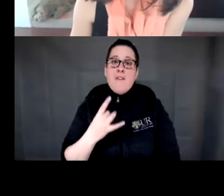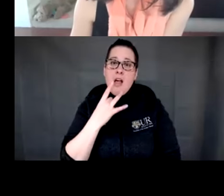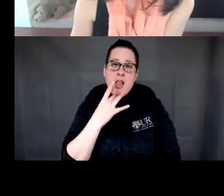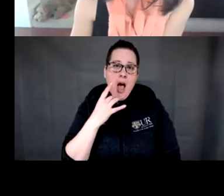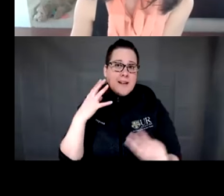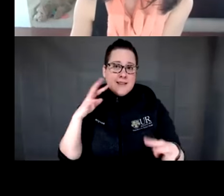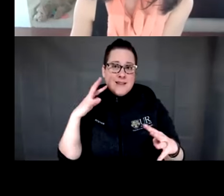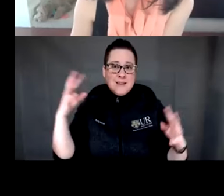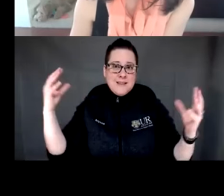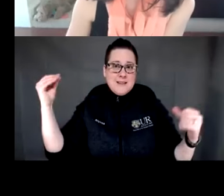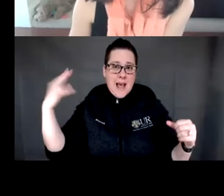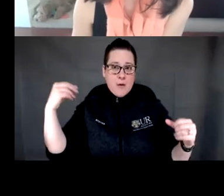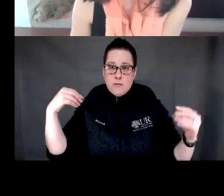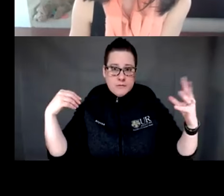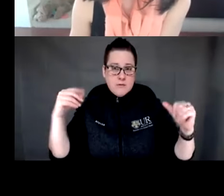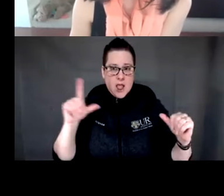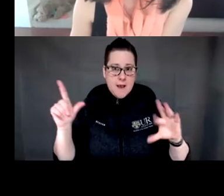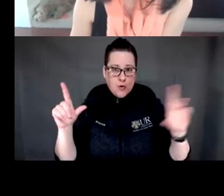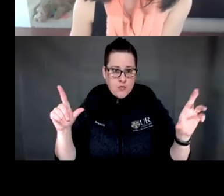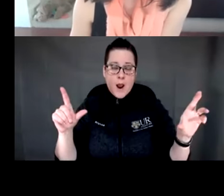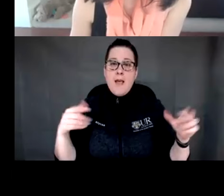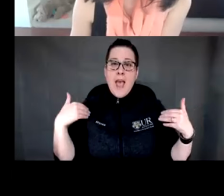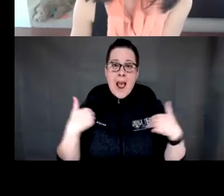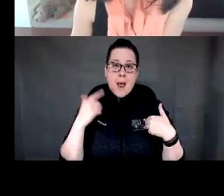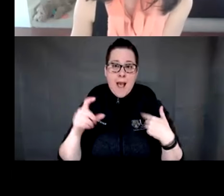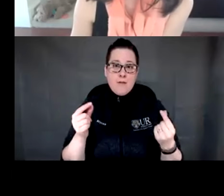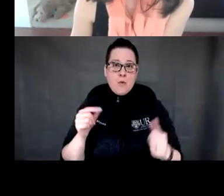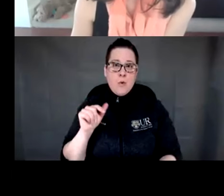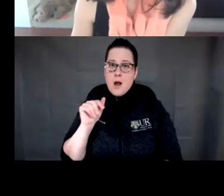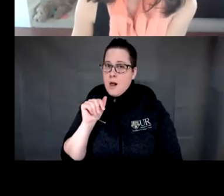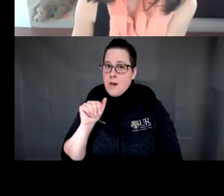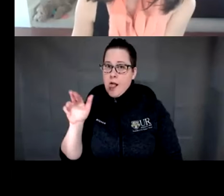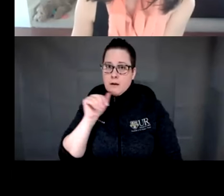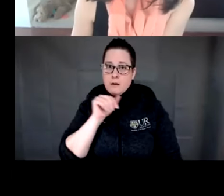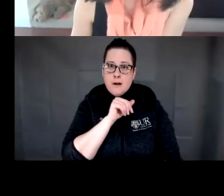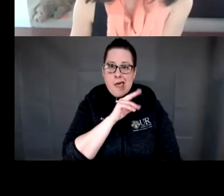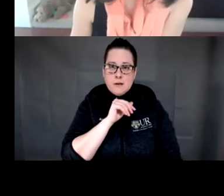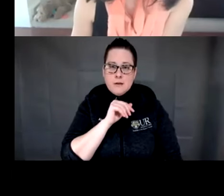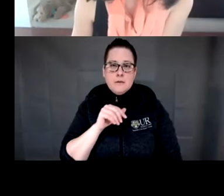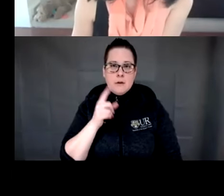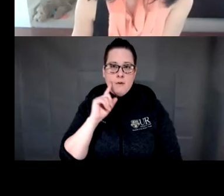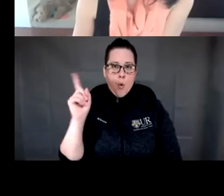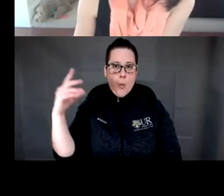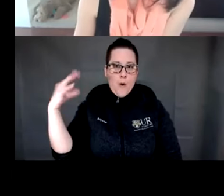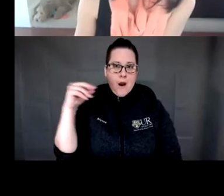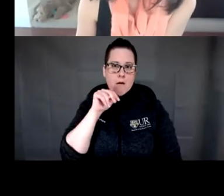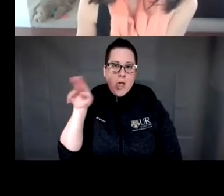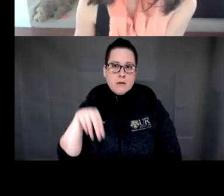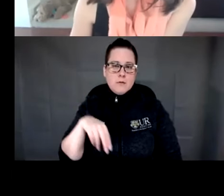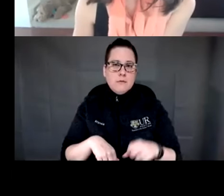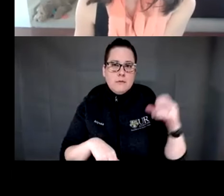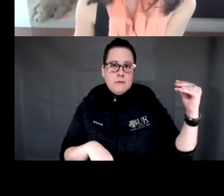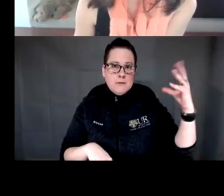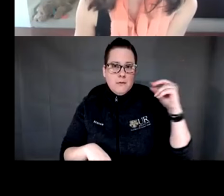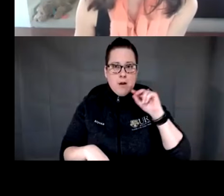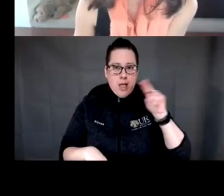sounds that are presented on the left or the right. And the job of the animal is to make a licking movement to the side where the stimulus occurs. And I should say